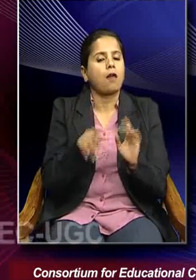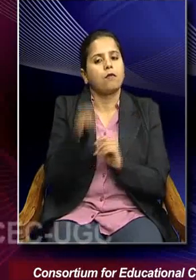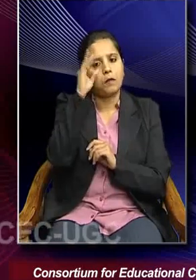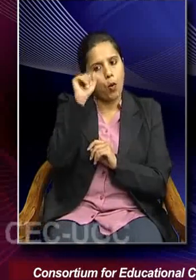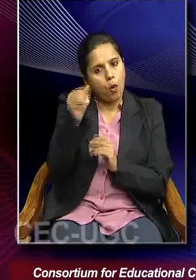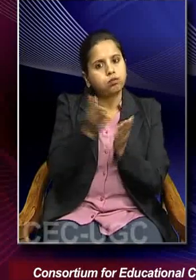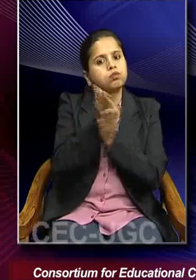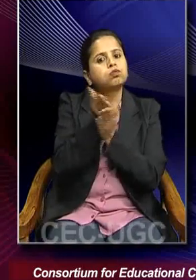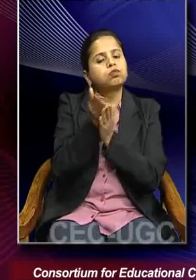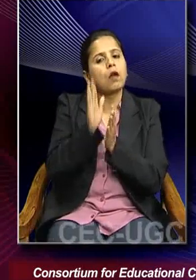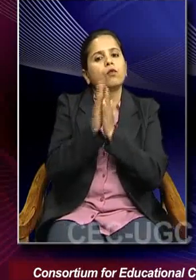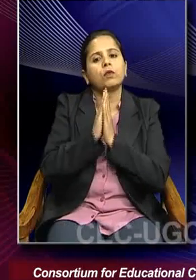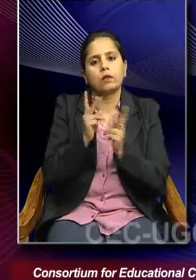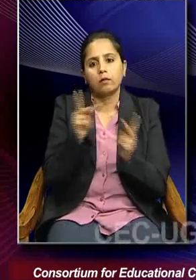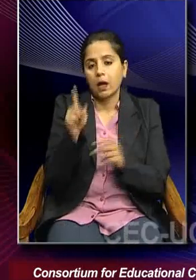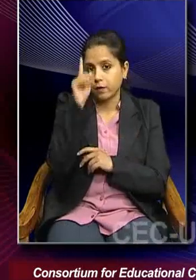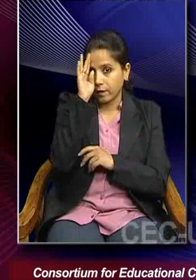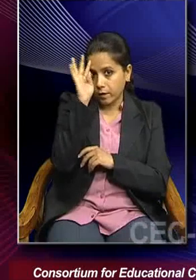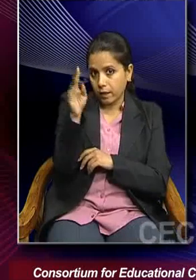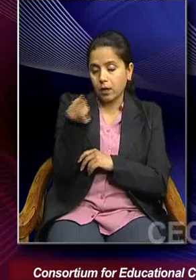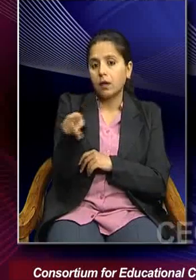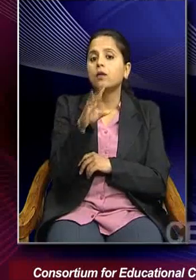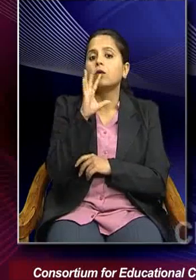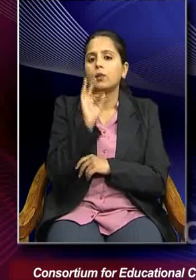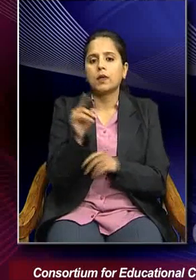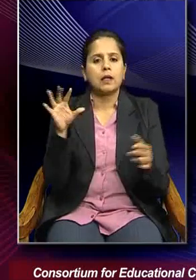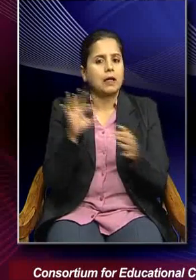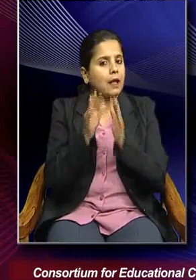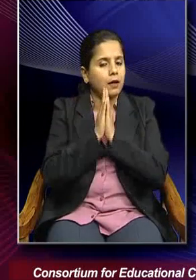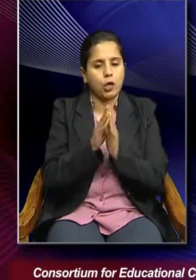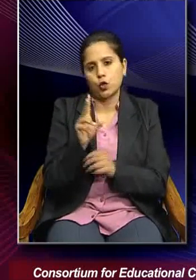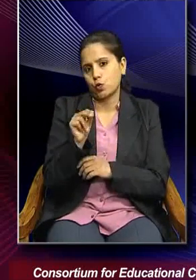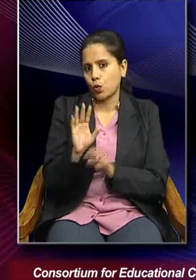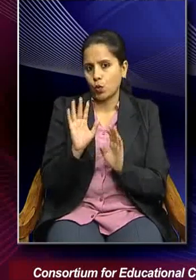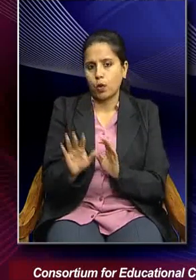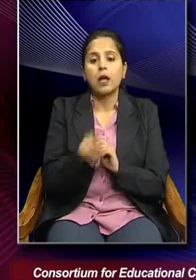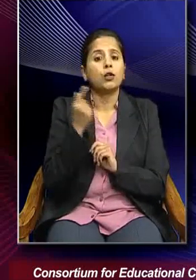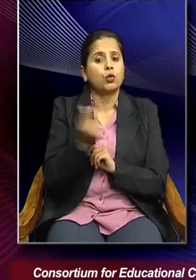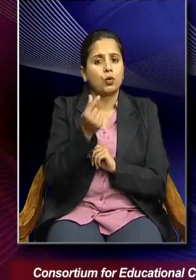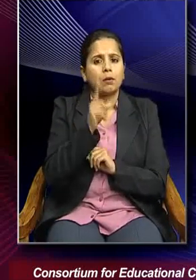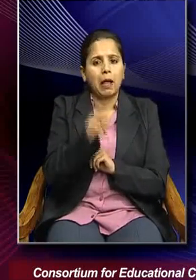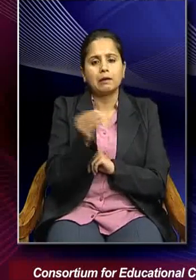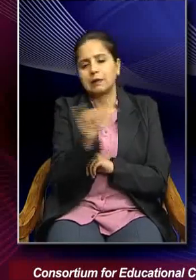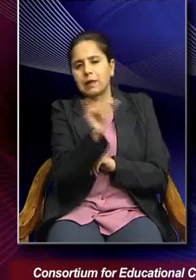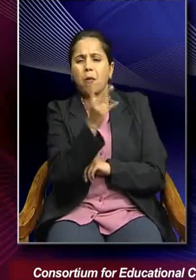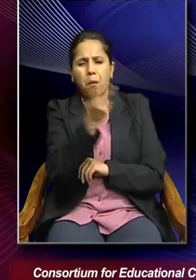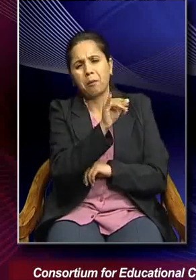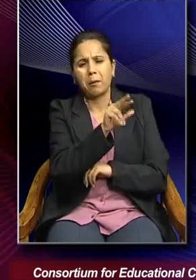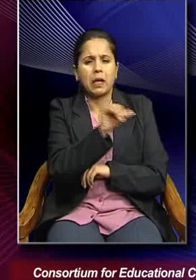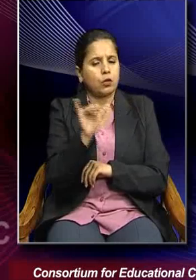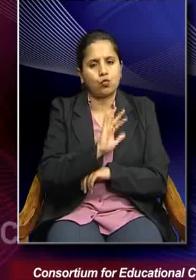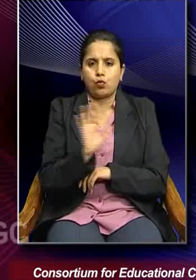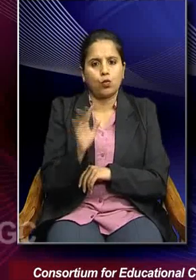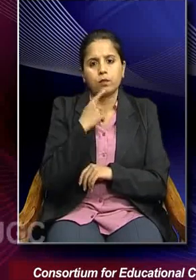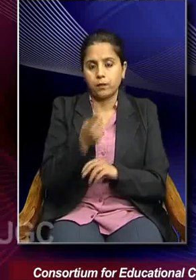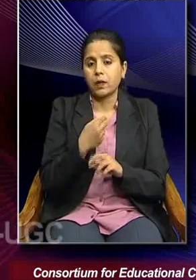of religion. But philosophy is not religion and shouldn't be used synonymously. So I